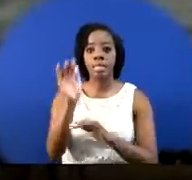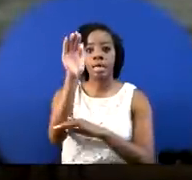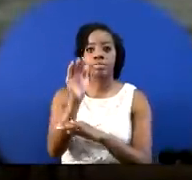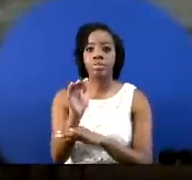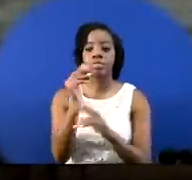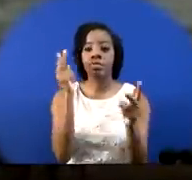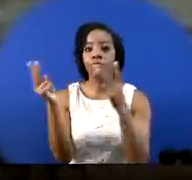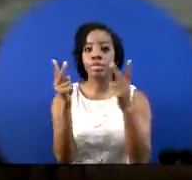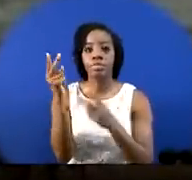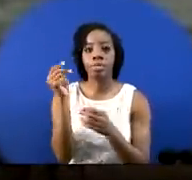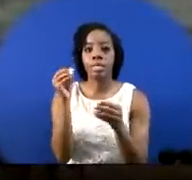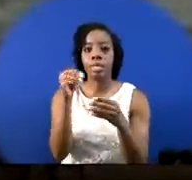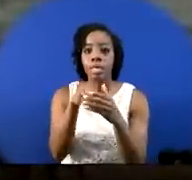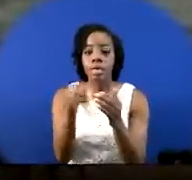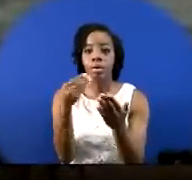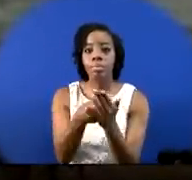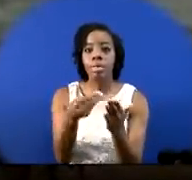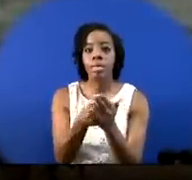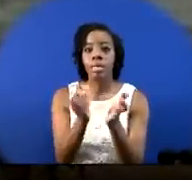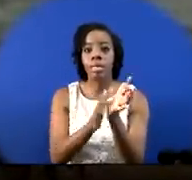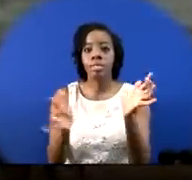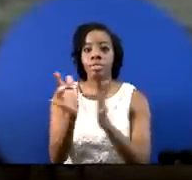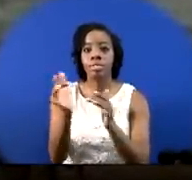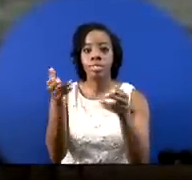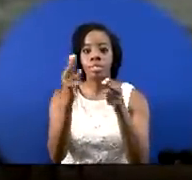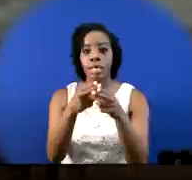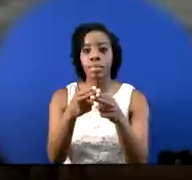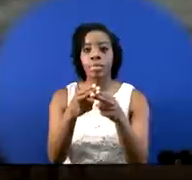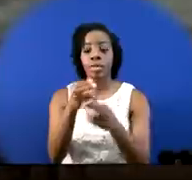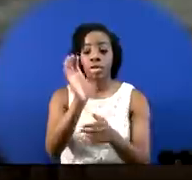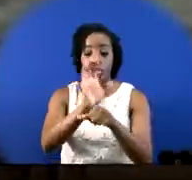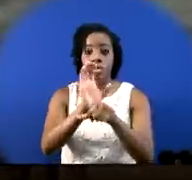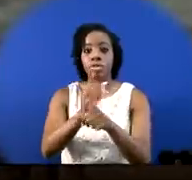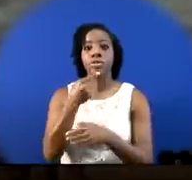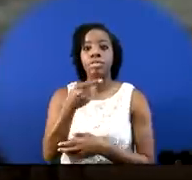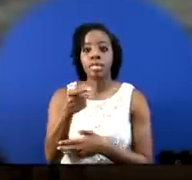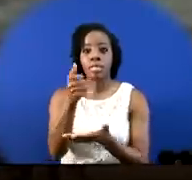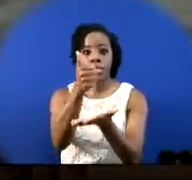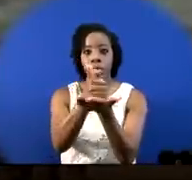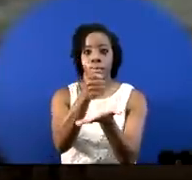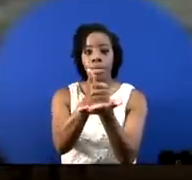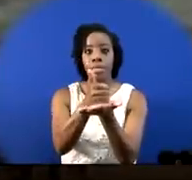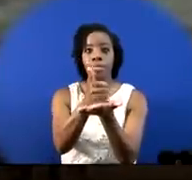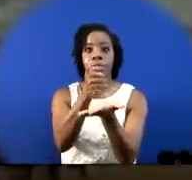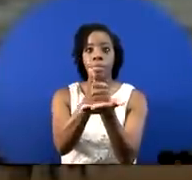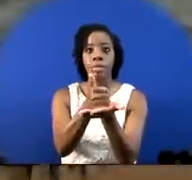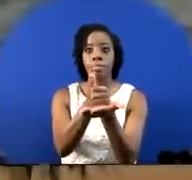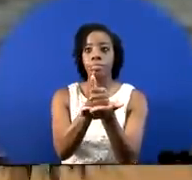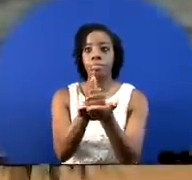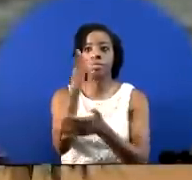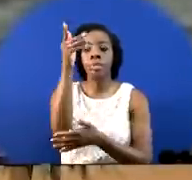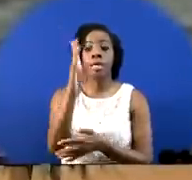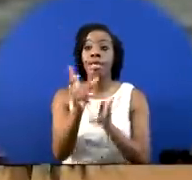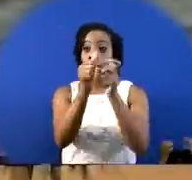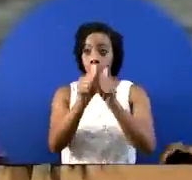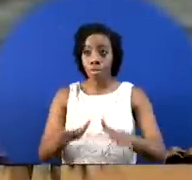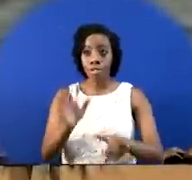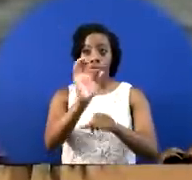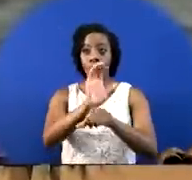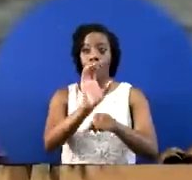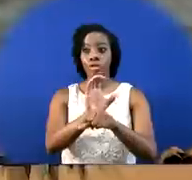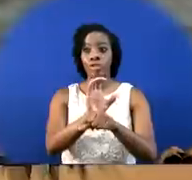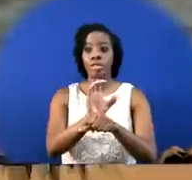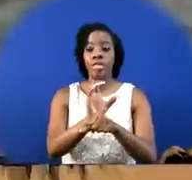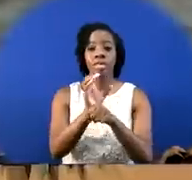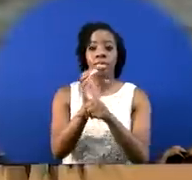our finances. In Jesus' name, let the church say amen. Amen, amen, amen. God bless you, church. Let's give unto